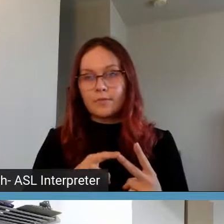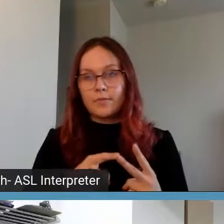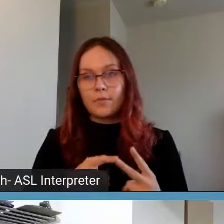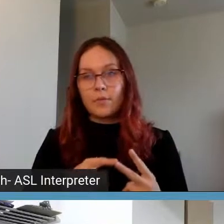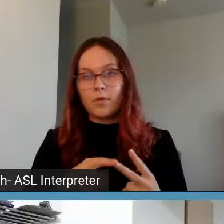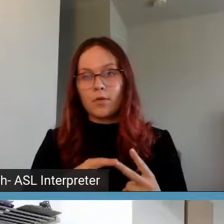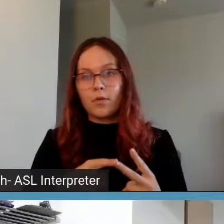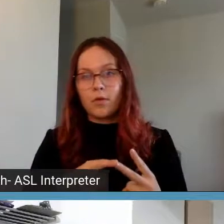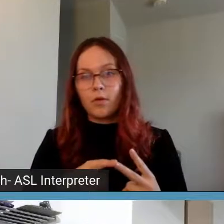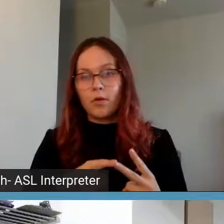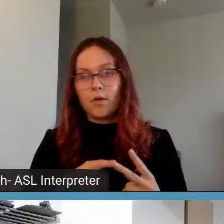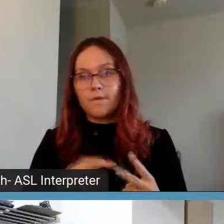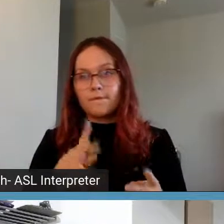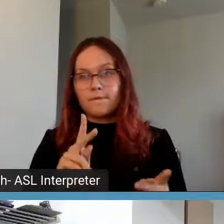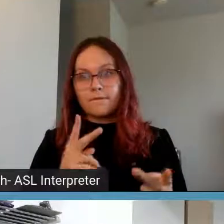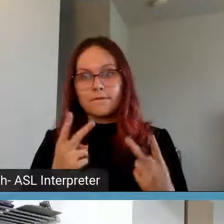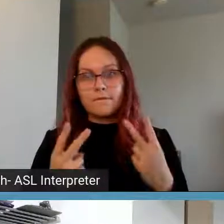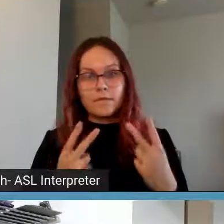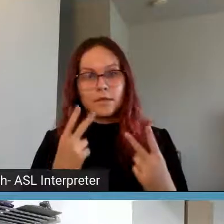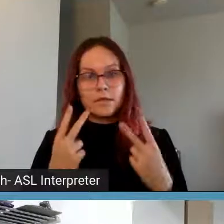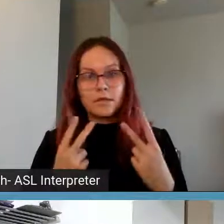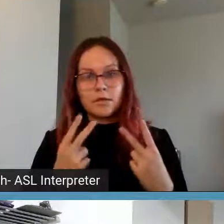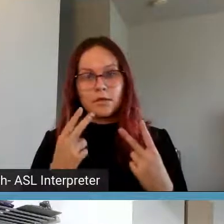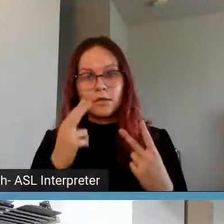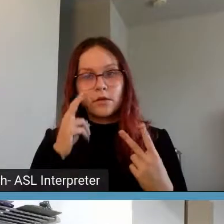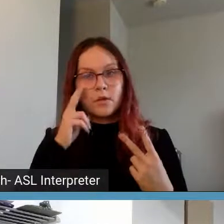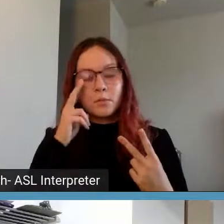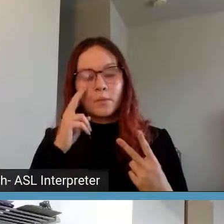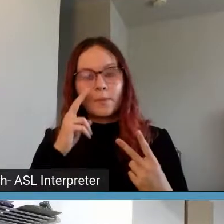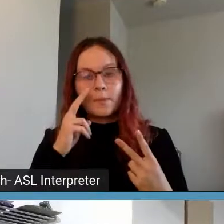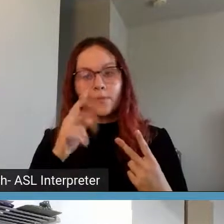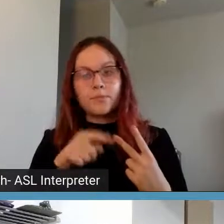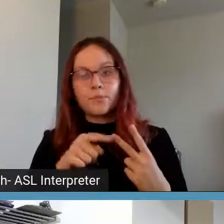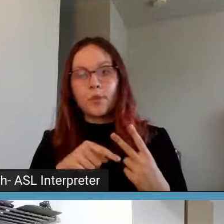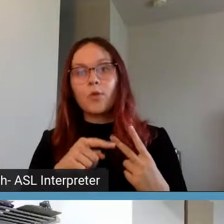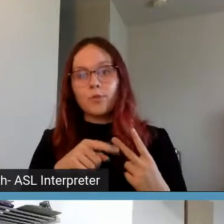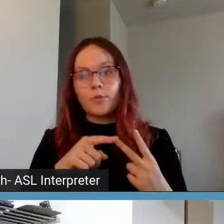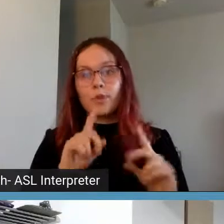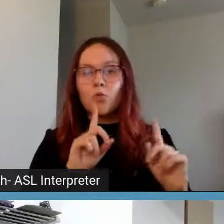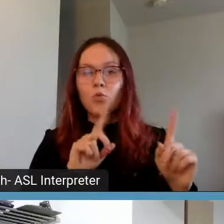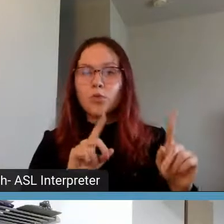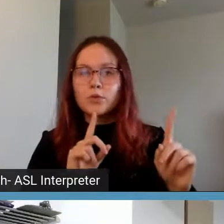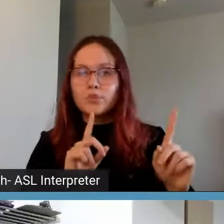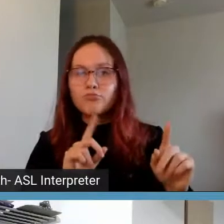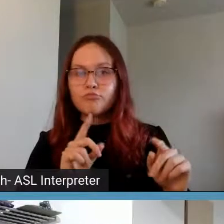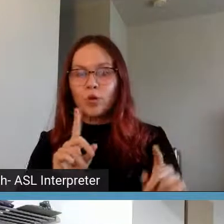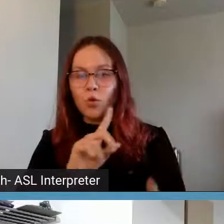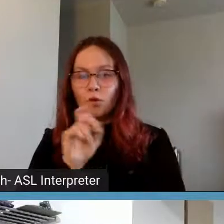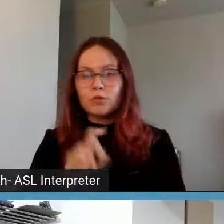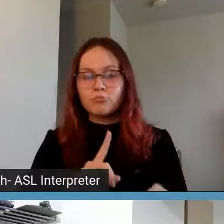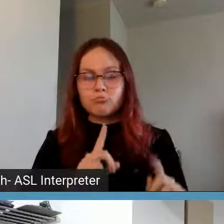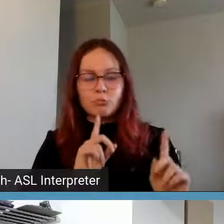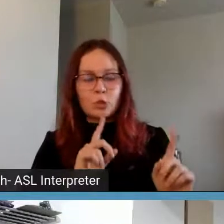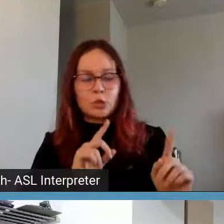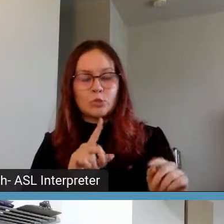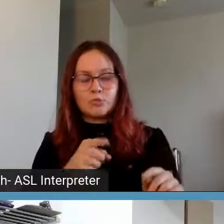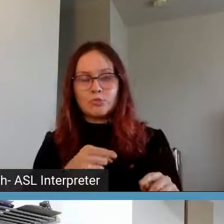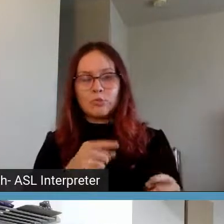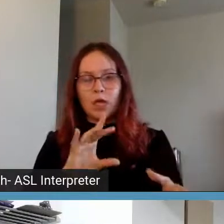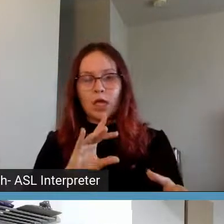to visit the forum on the Museum Learning Hub website to ask any additional questions related to this presentation